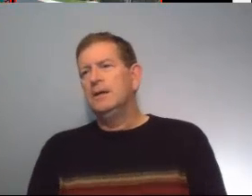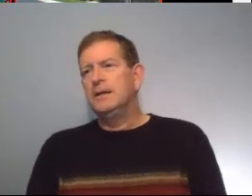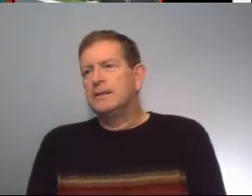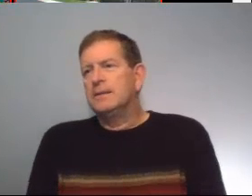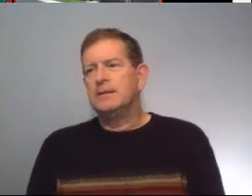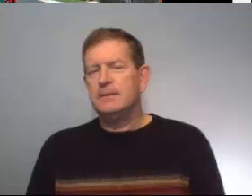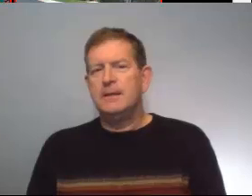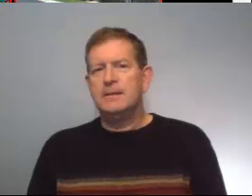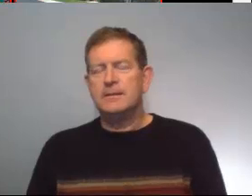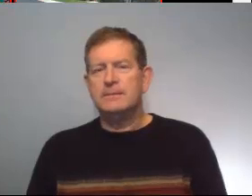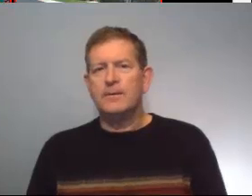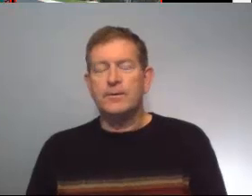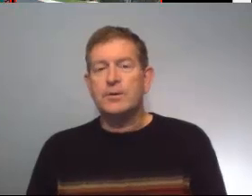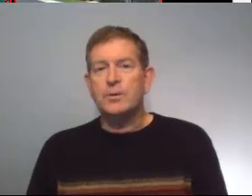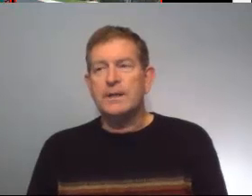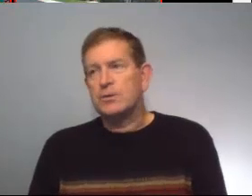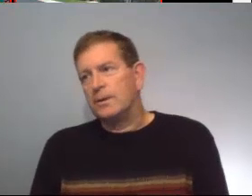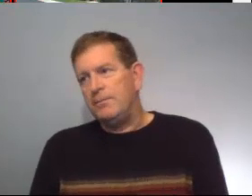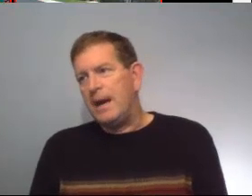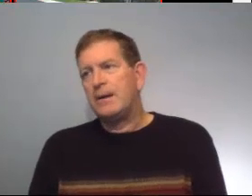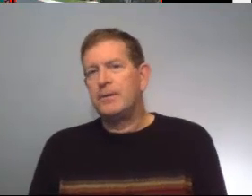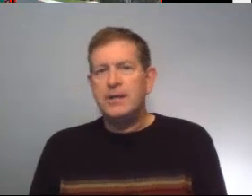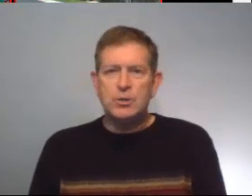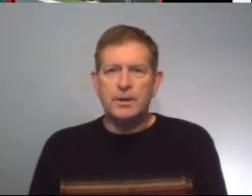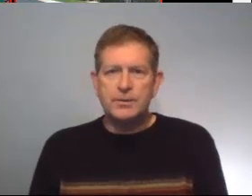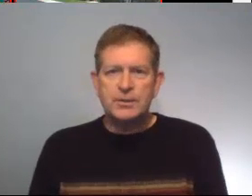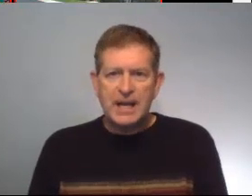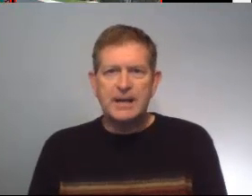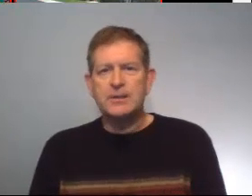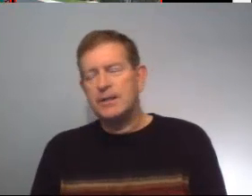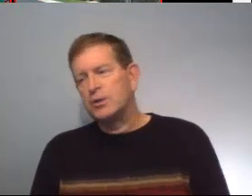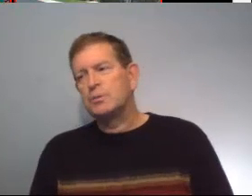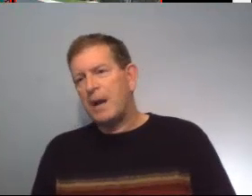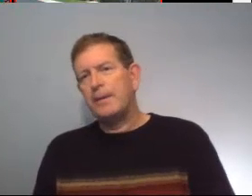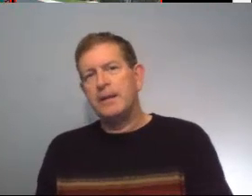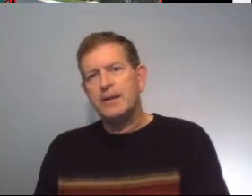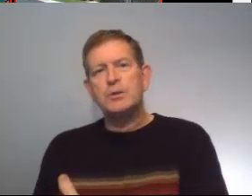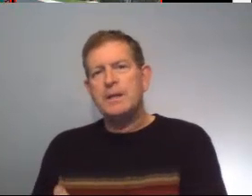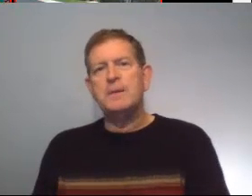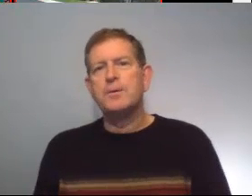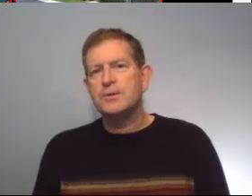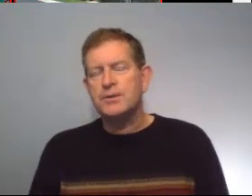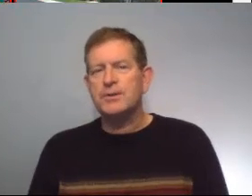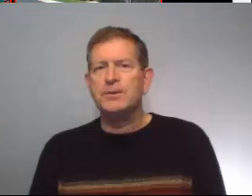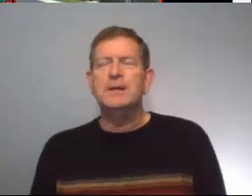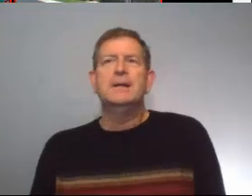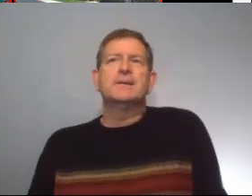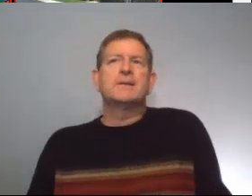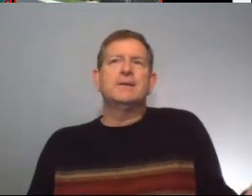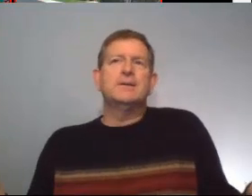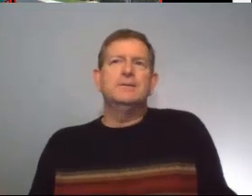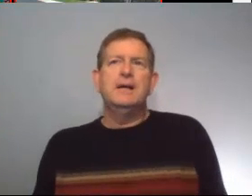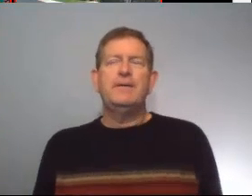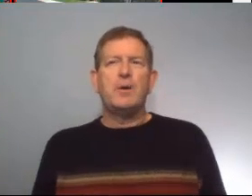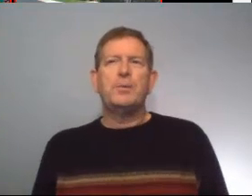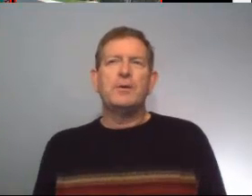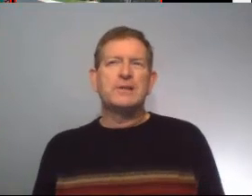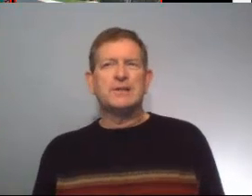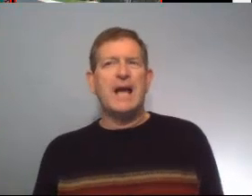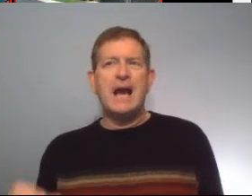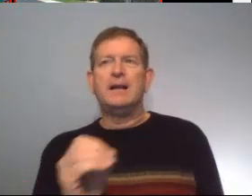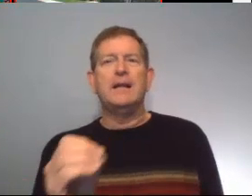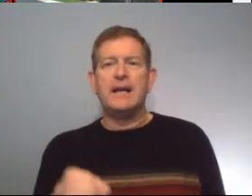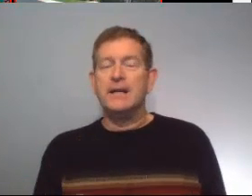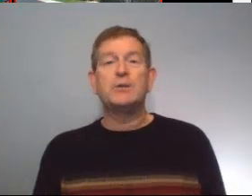school, or for school, it doesn't really matter. The teacher will understand us. The teacher's probably an English-speaking person too. So if I don't